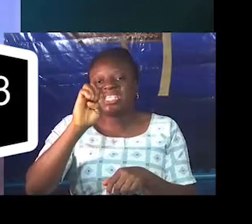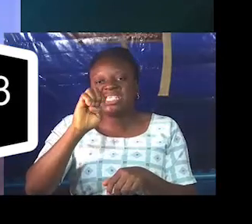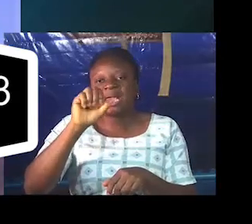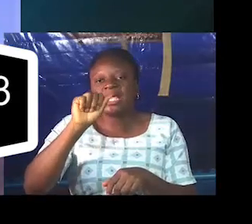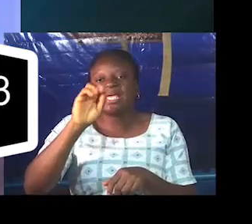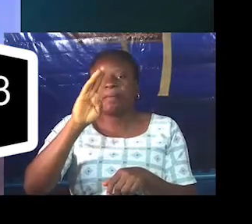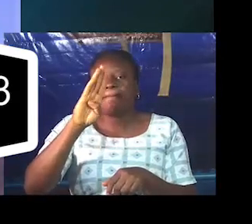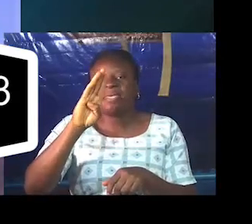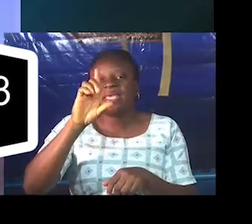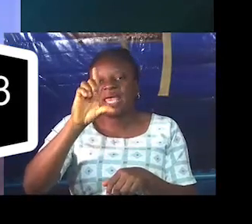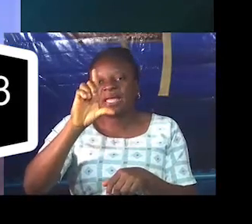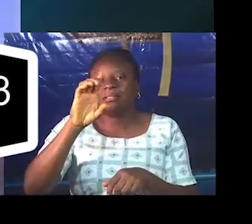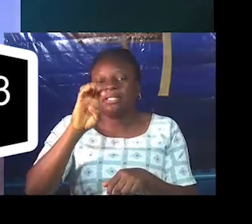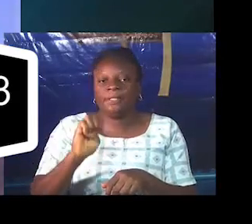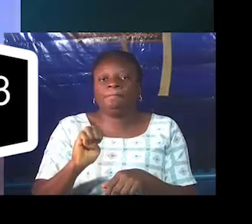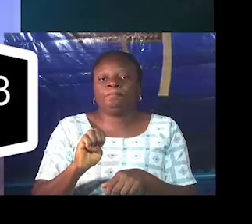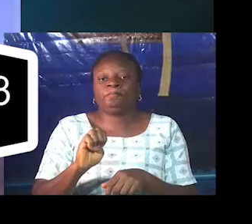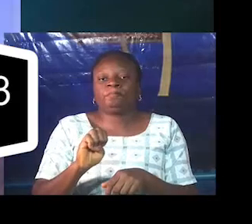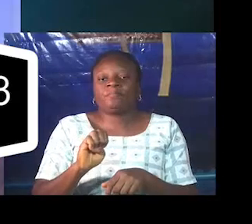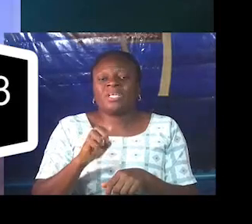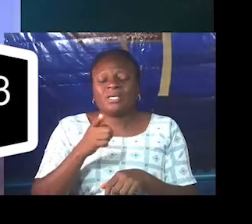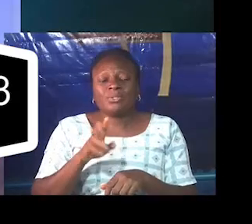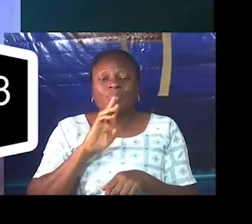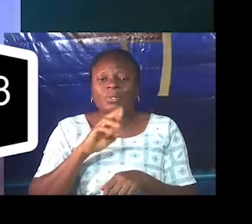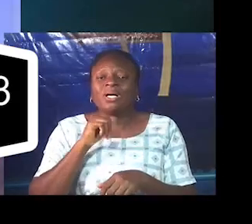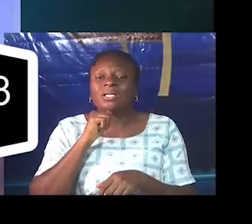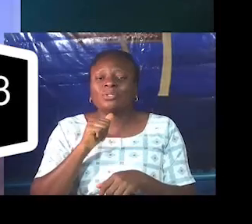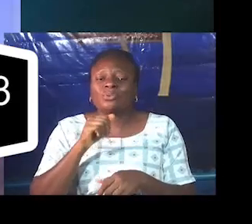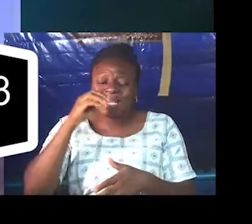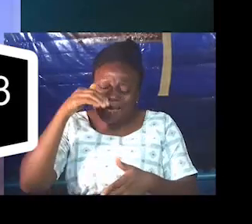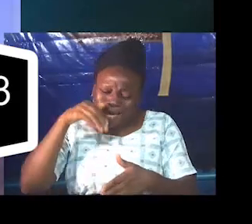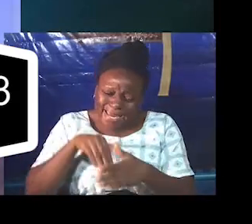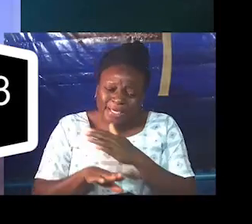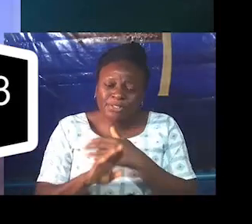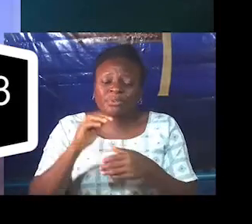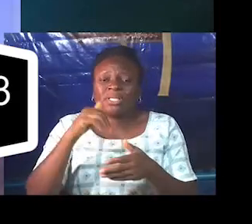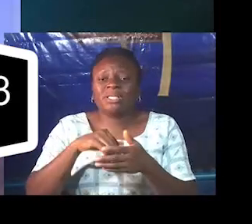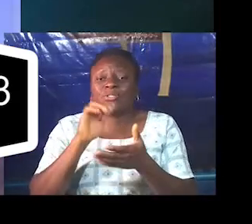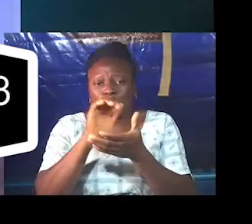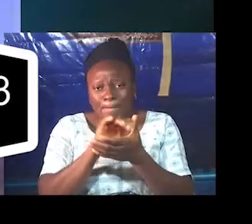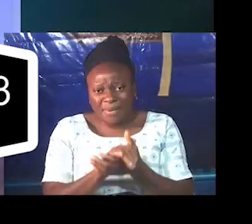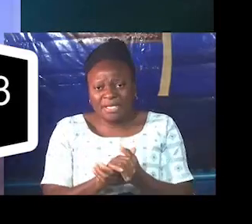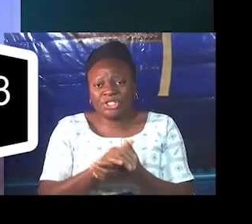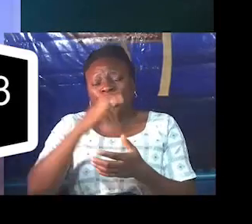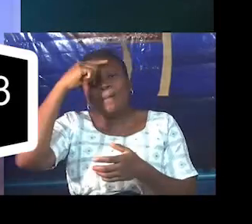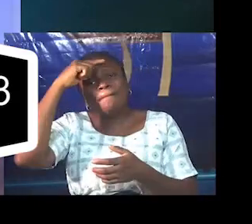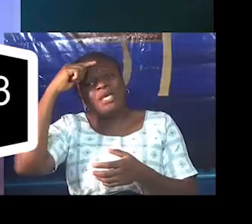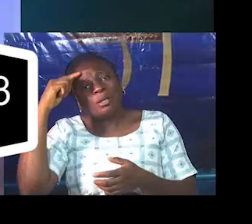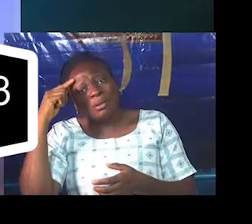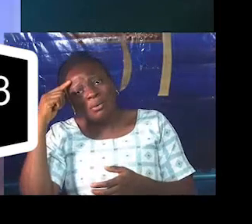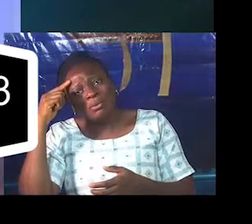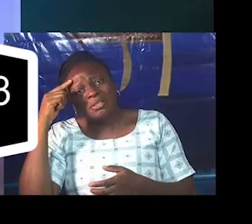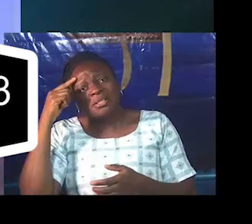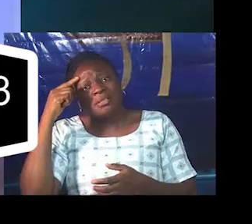marriage because there is a purpose, there is a mandate that God has revealed to you and that God has brought you